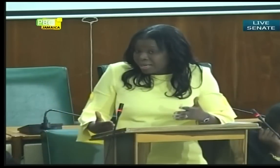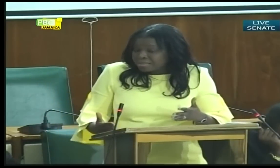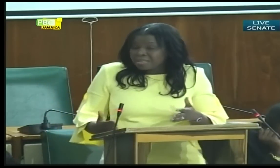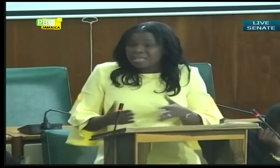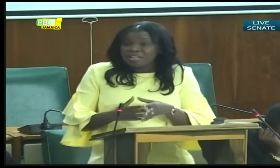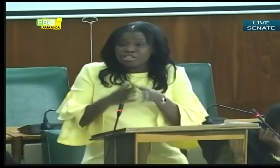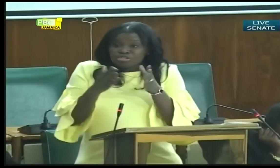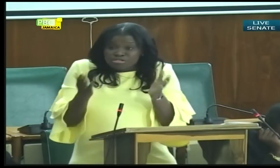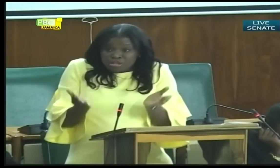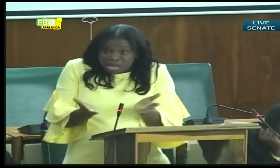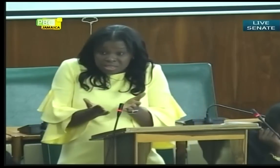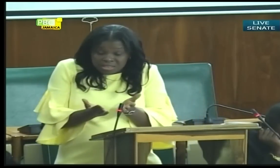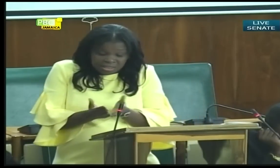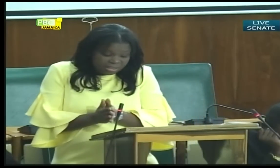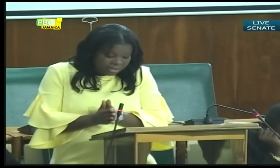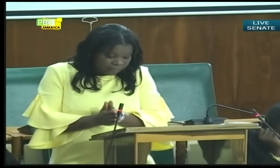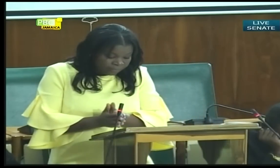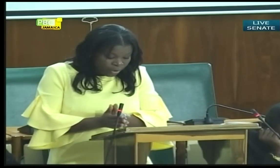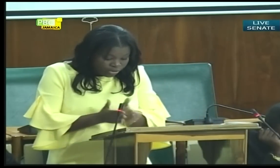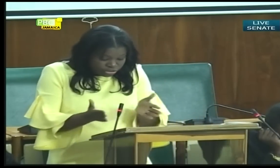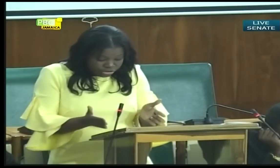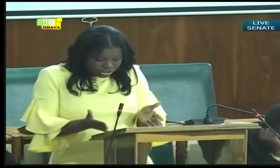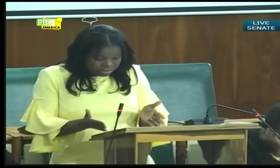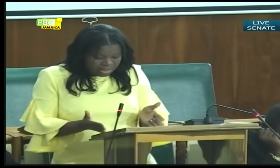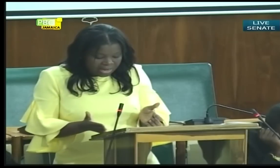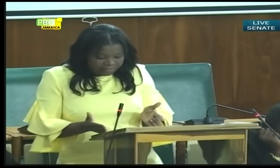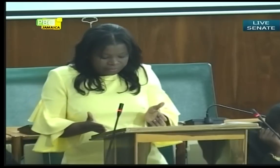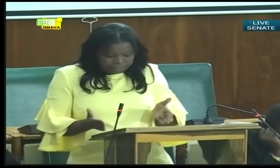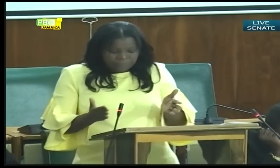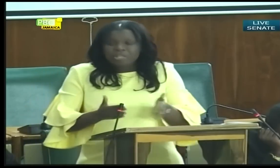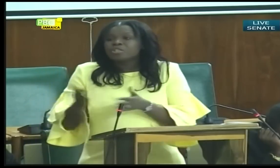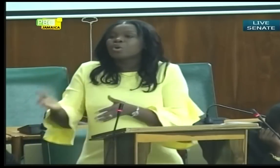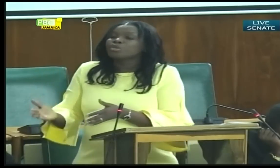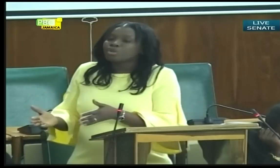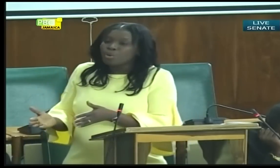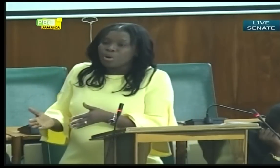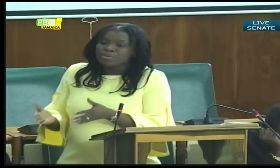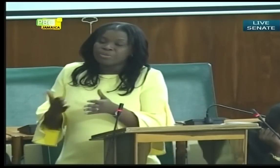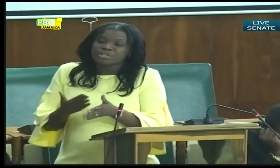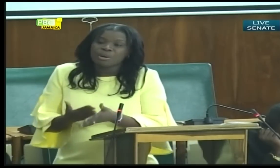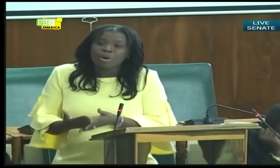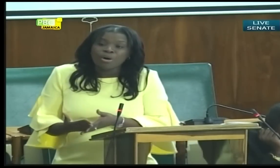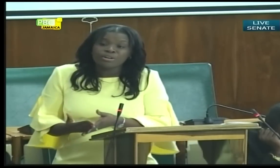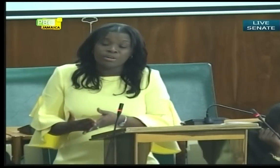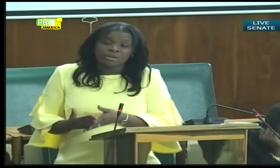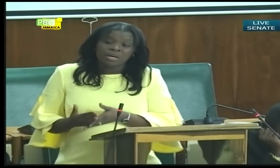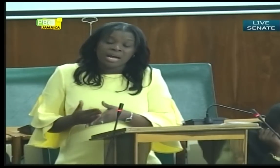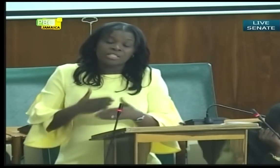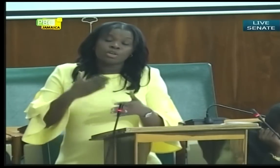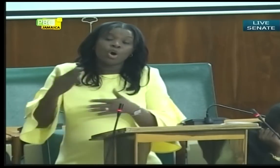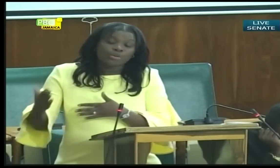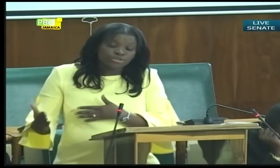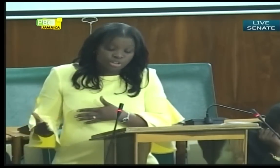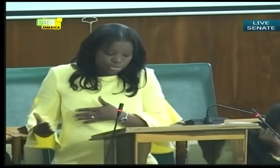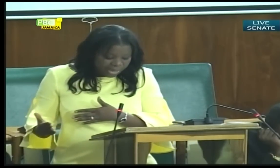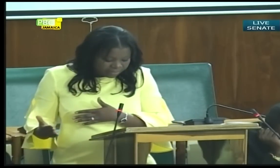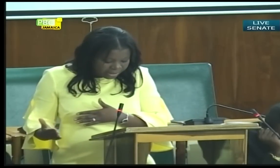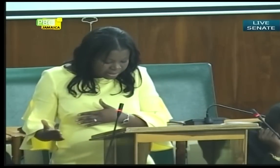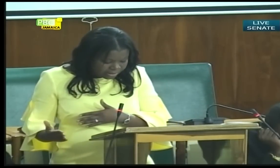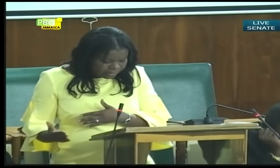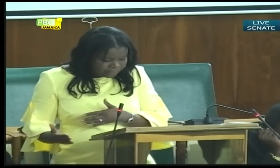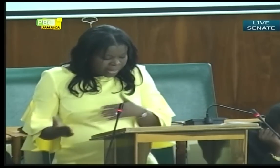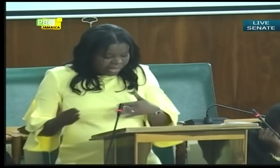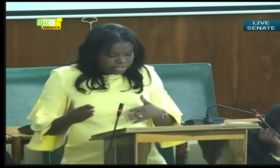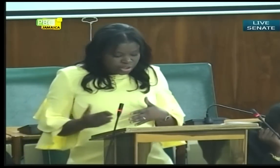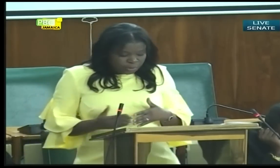the act that the trustees or the trust will have is to go to the court for some order as to how the trust should be